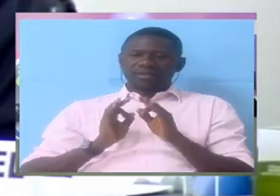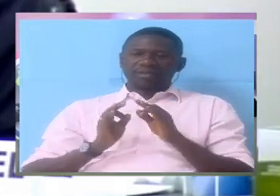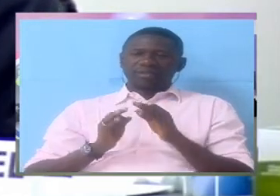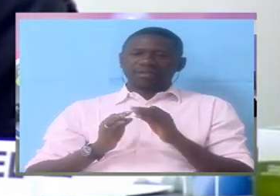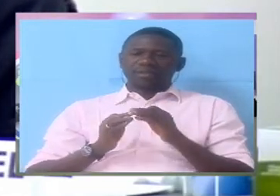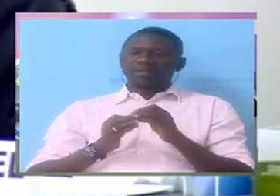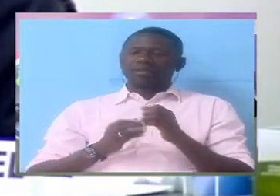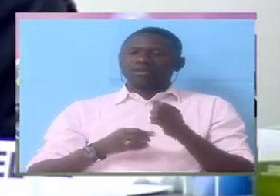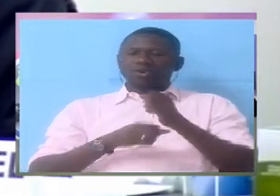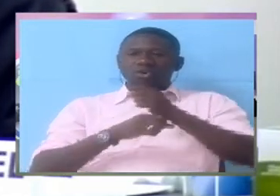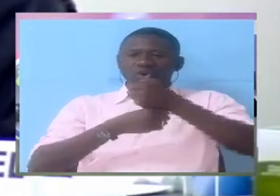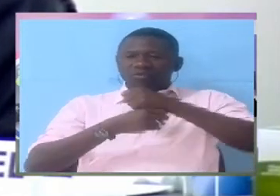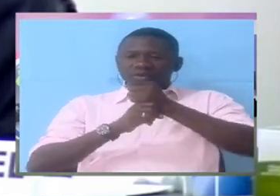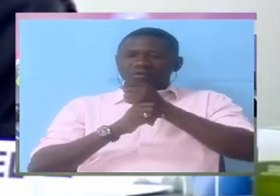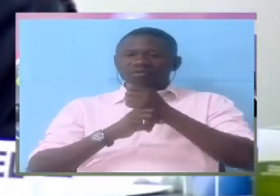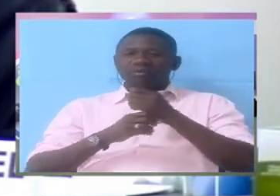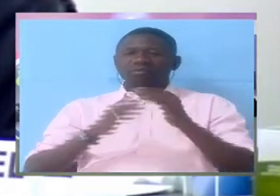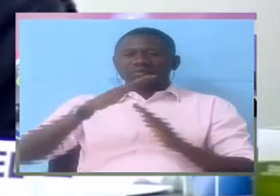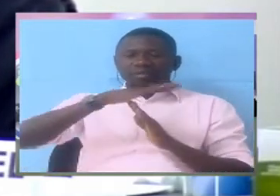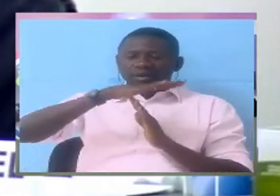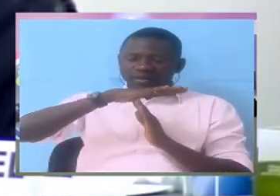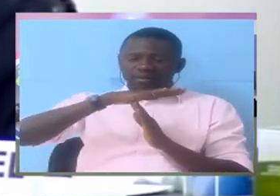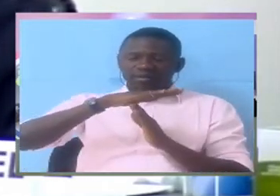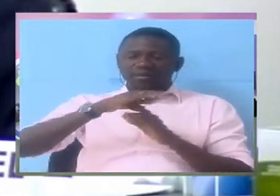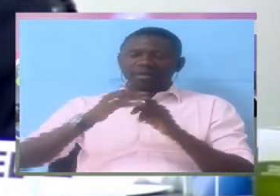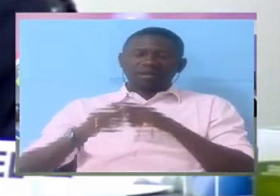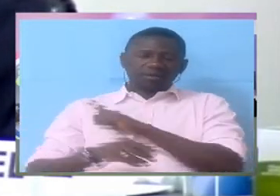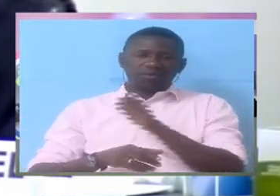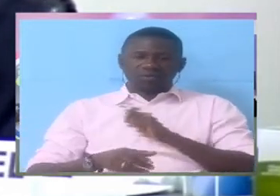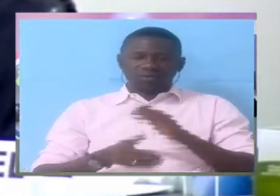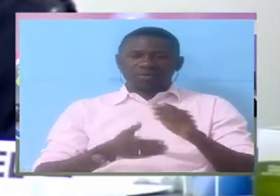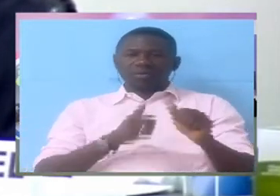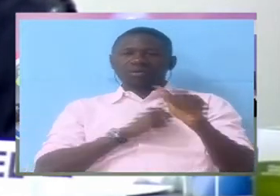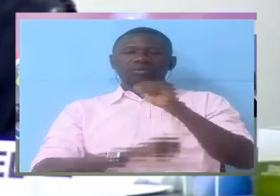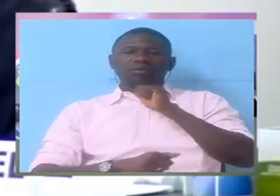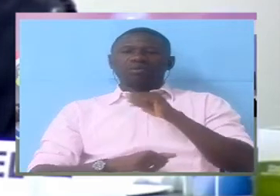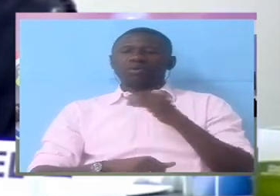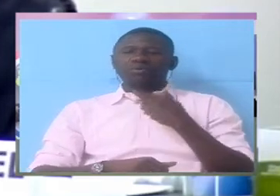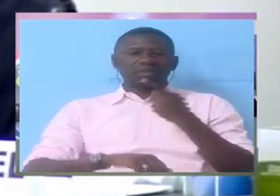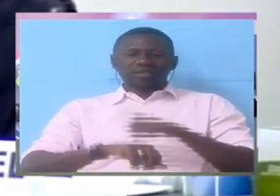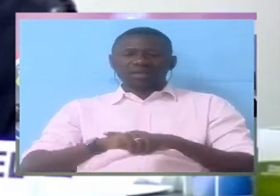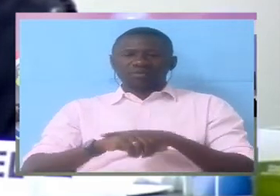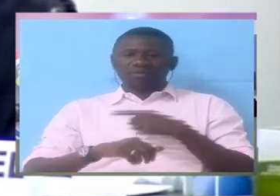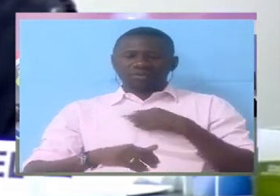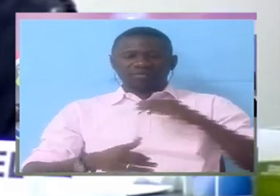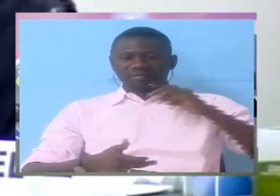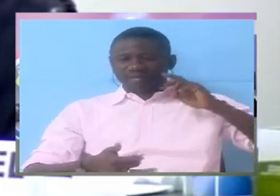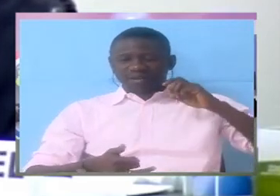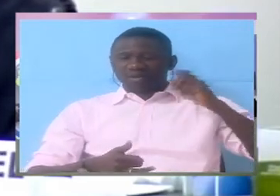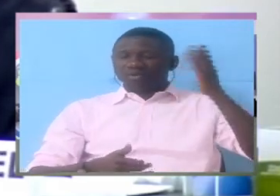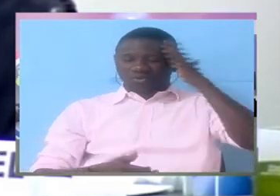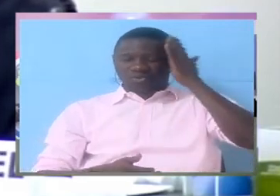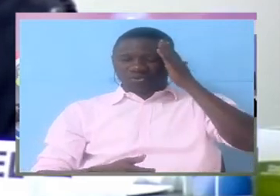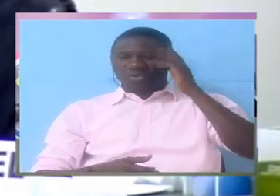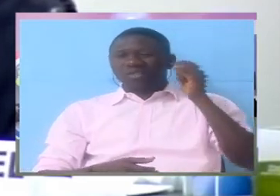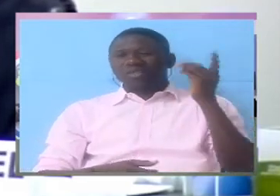break and we return, by which time you would have certified the date